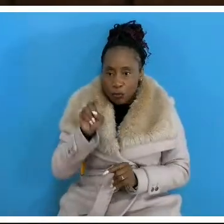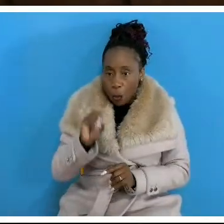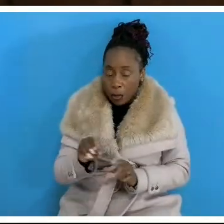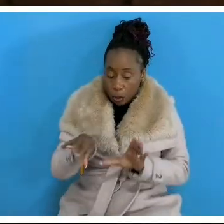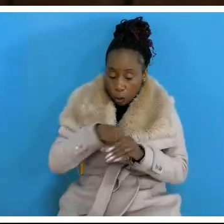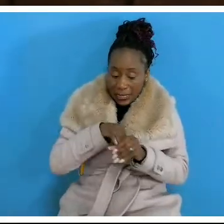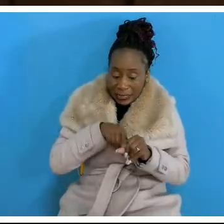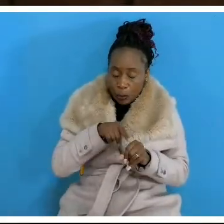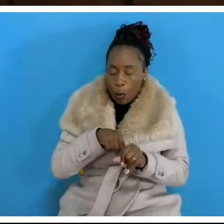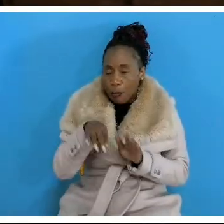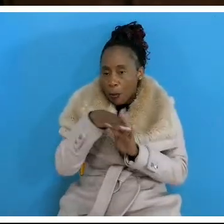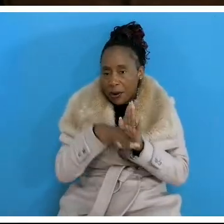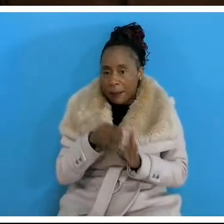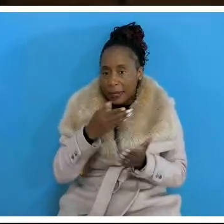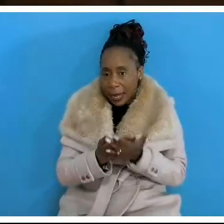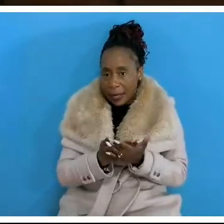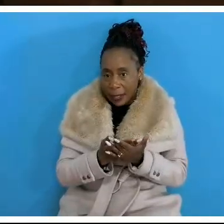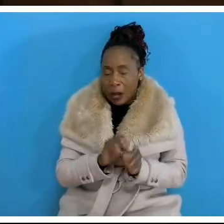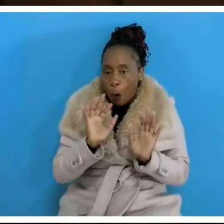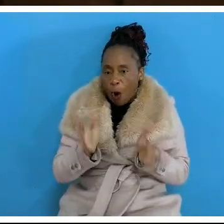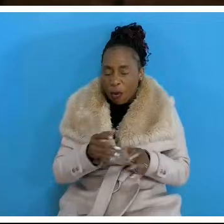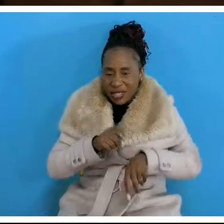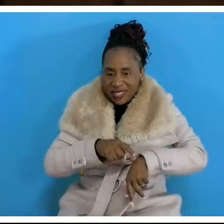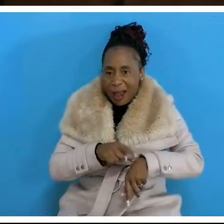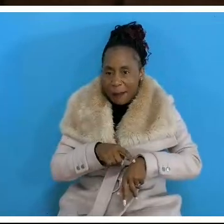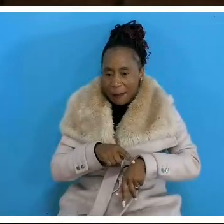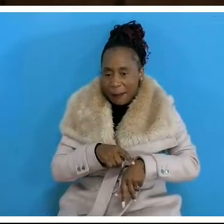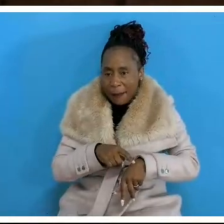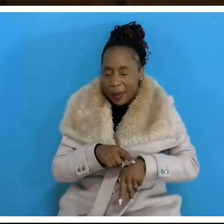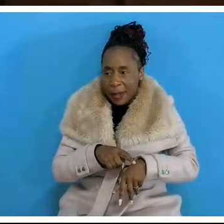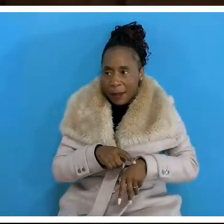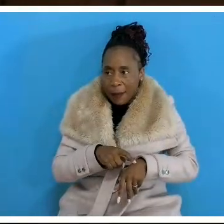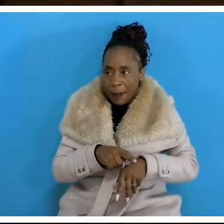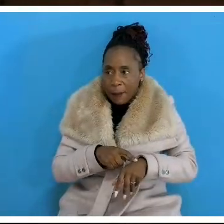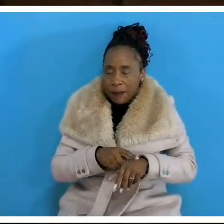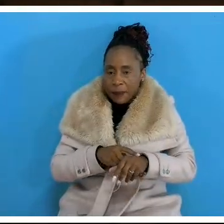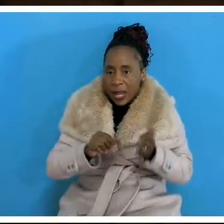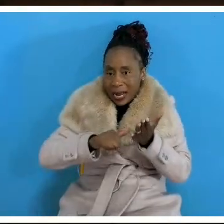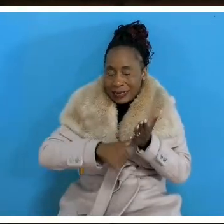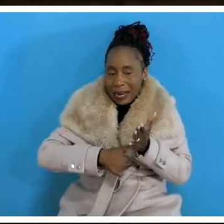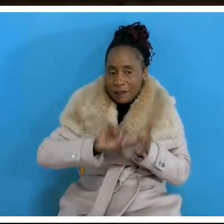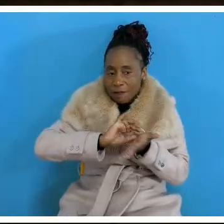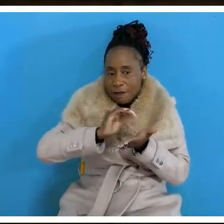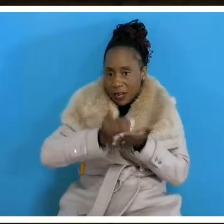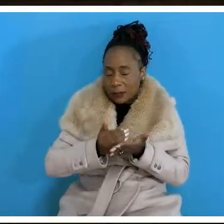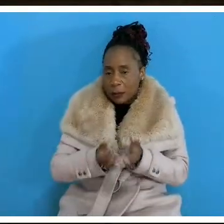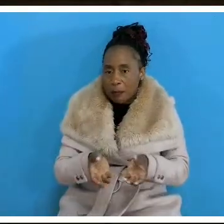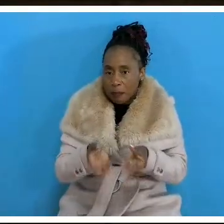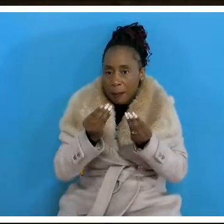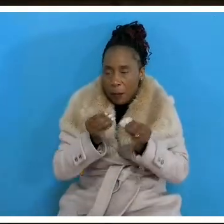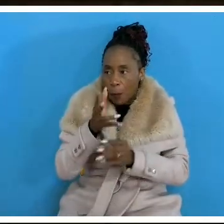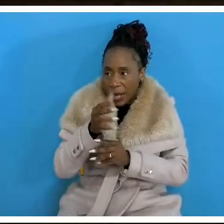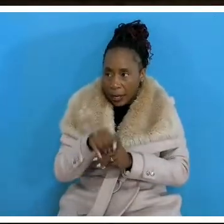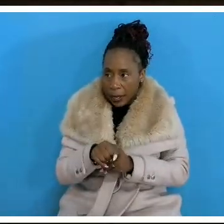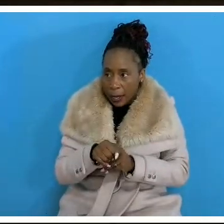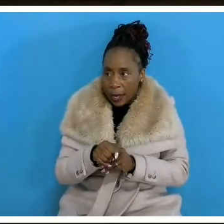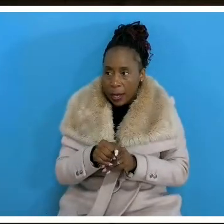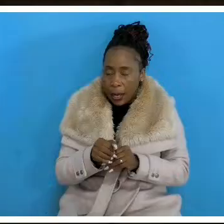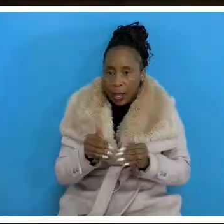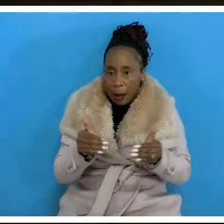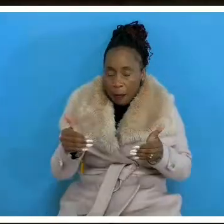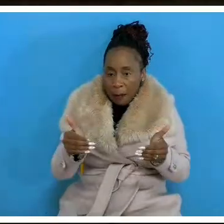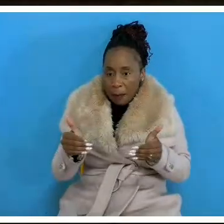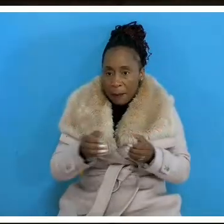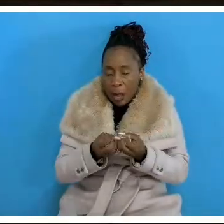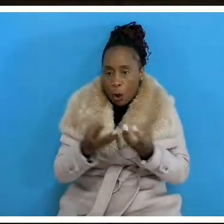and that's the only time that you'll get our grant funding internally. We facilitate a lot of